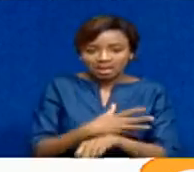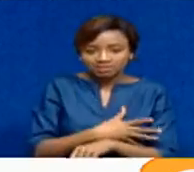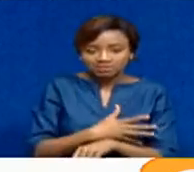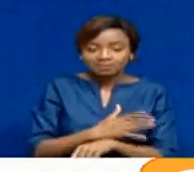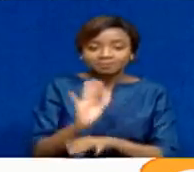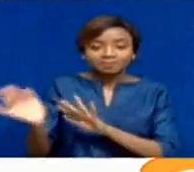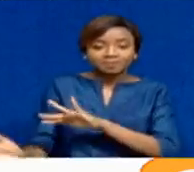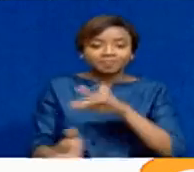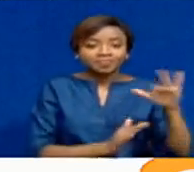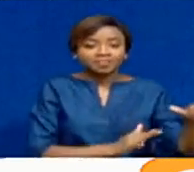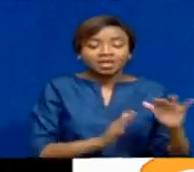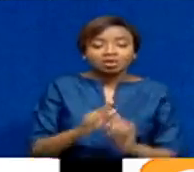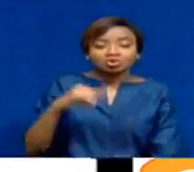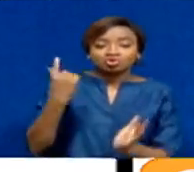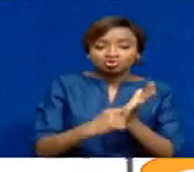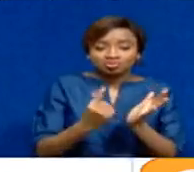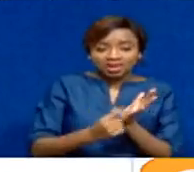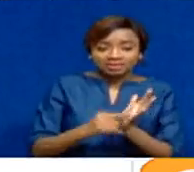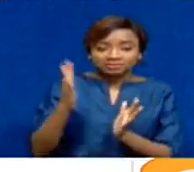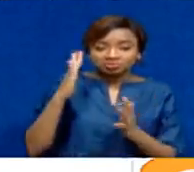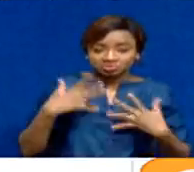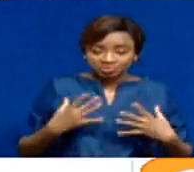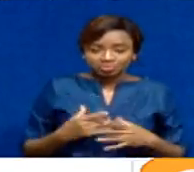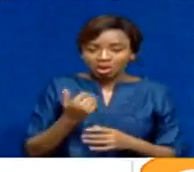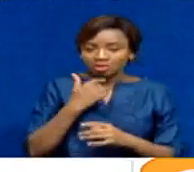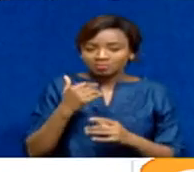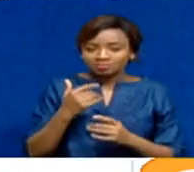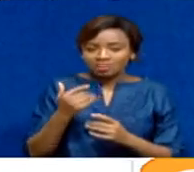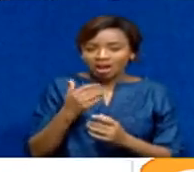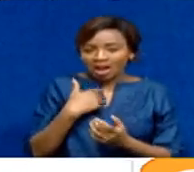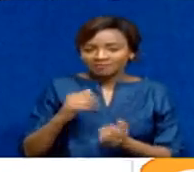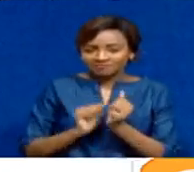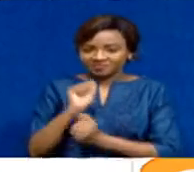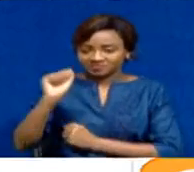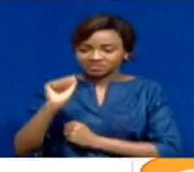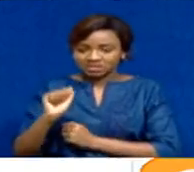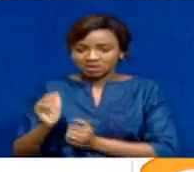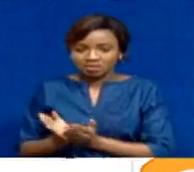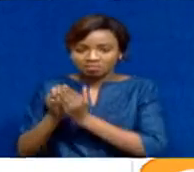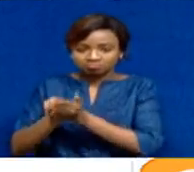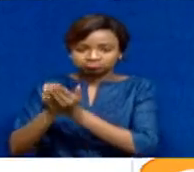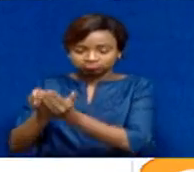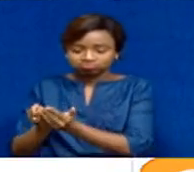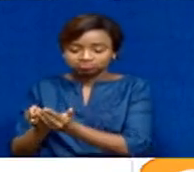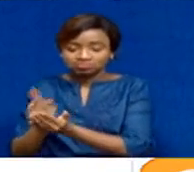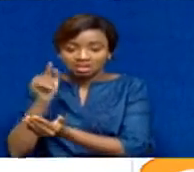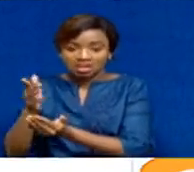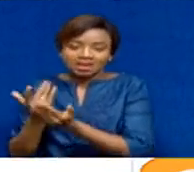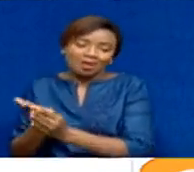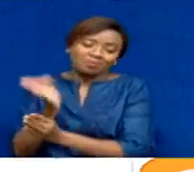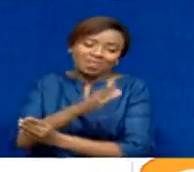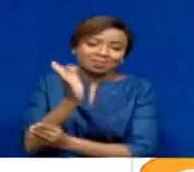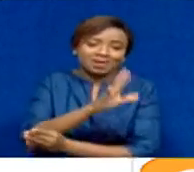Ugandan security officers have returned 15 boats that belong to Kenyan fishermen following the arrest of